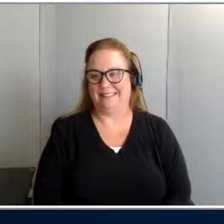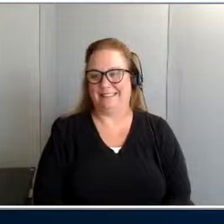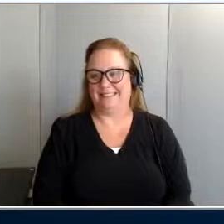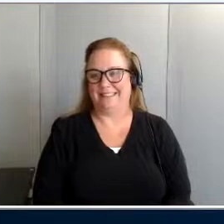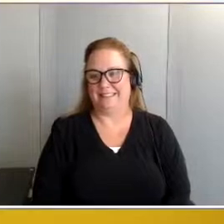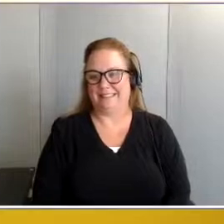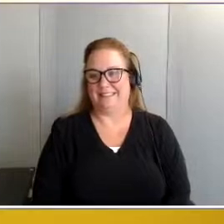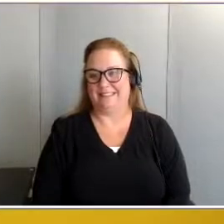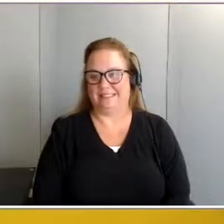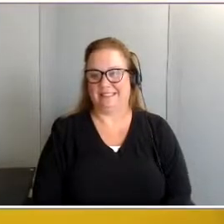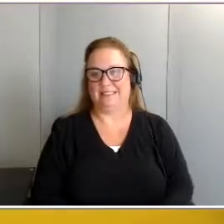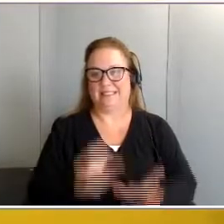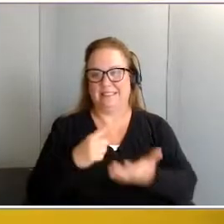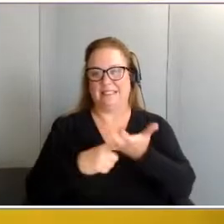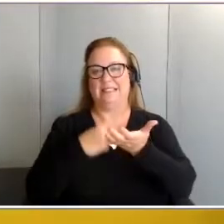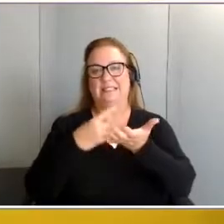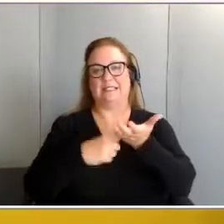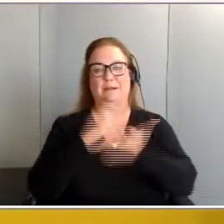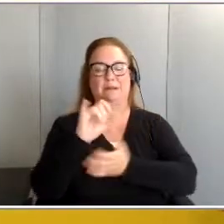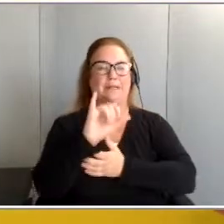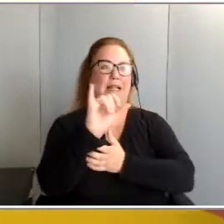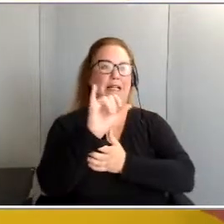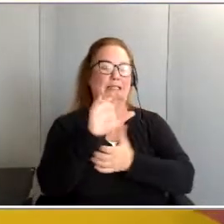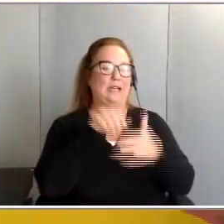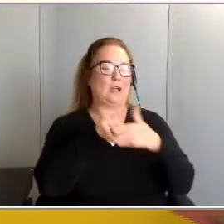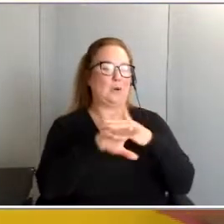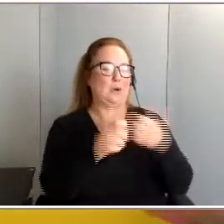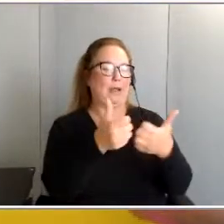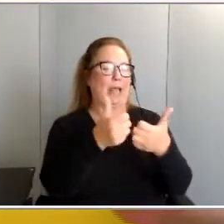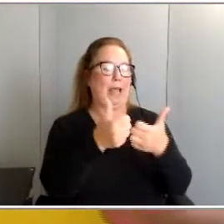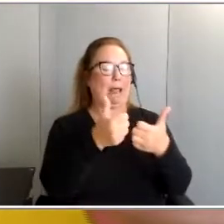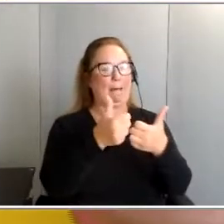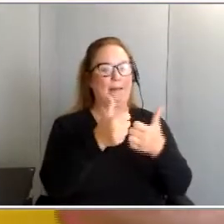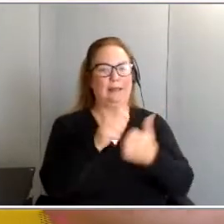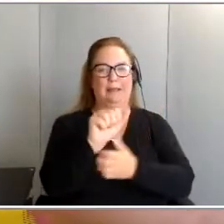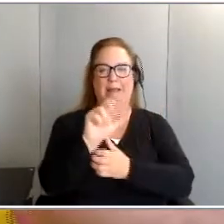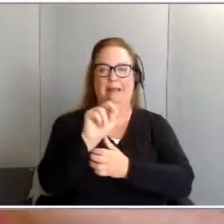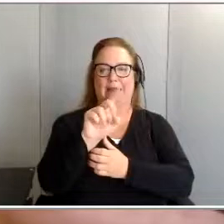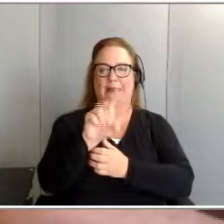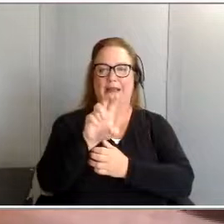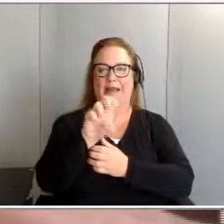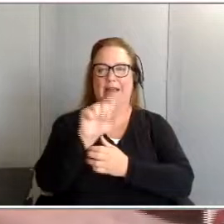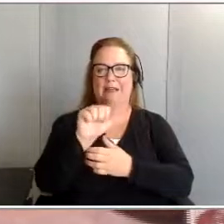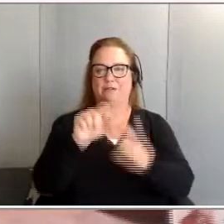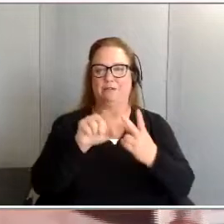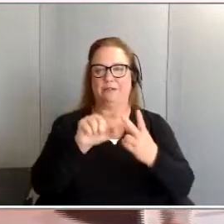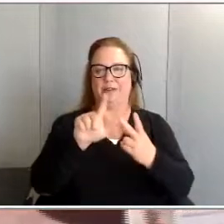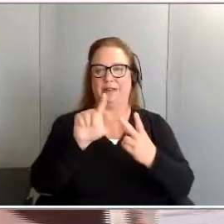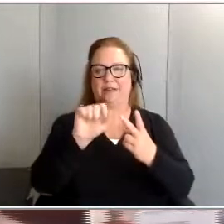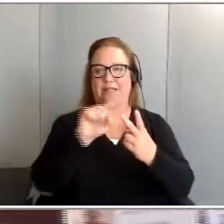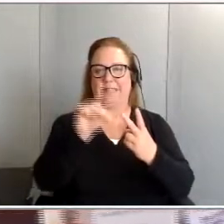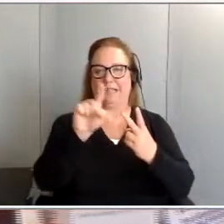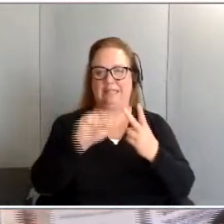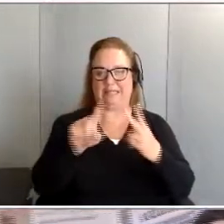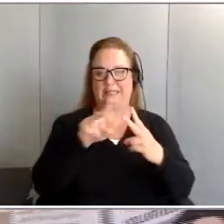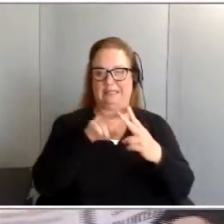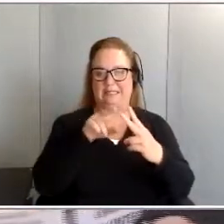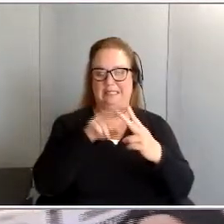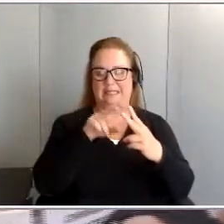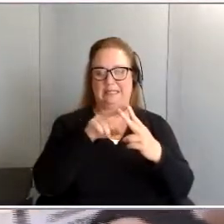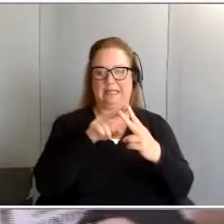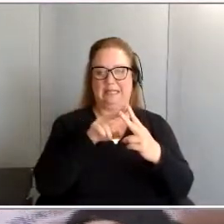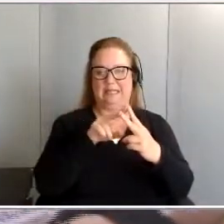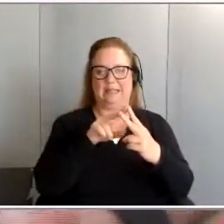Well, sometimes it's sort of like going into a game. I come in here, and Andrea and Liz, who work here in the coordinator's office, they warm her